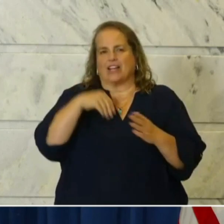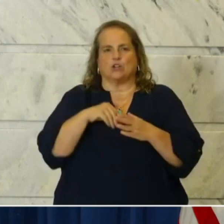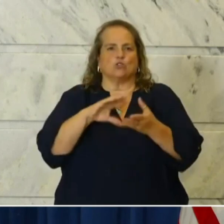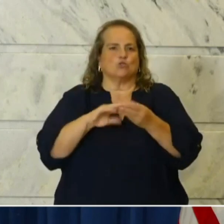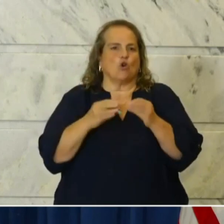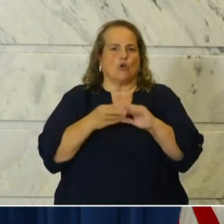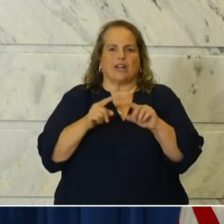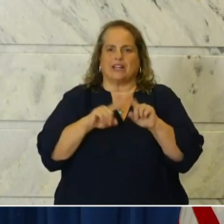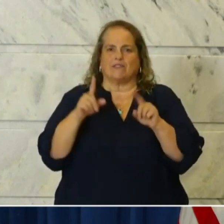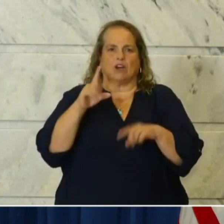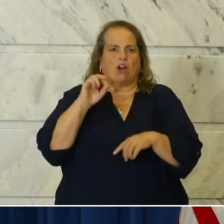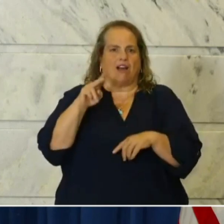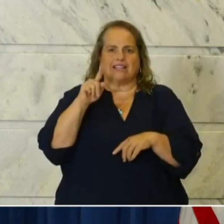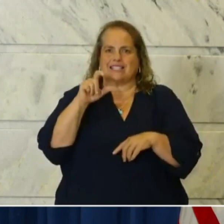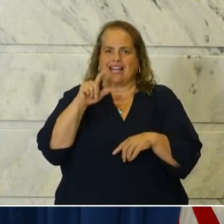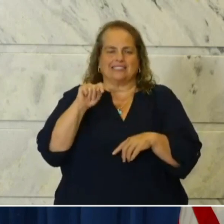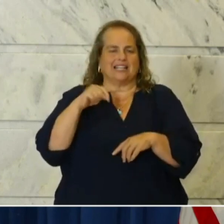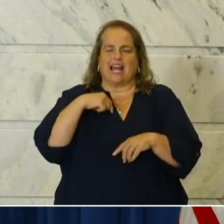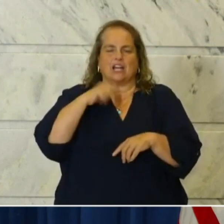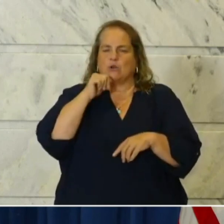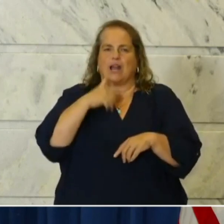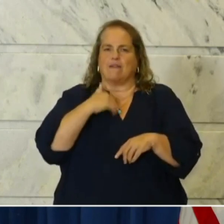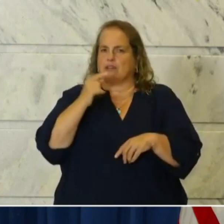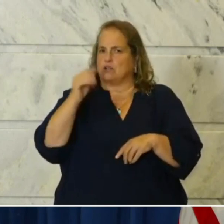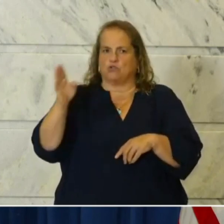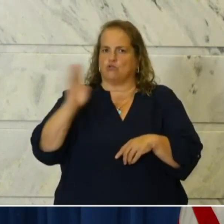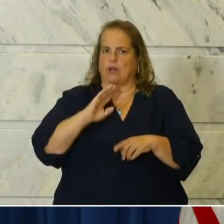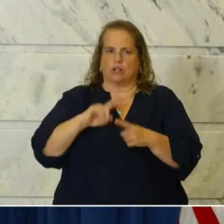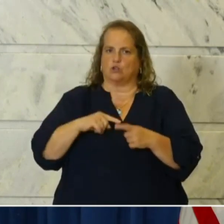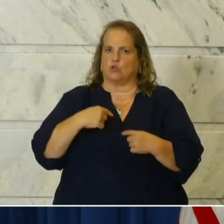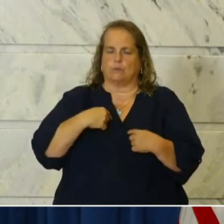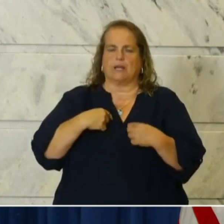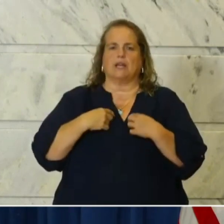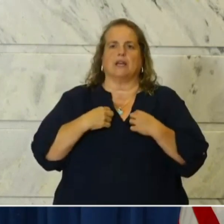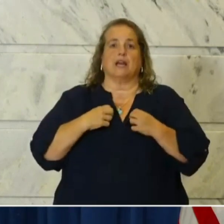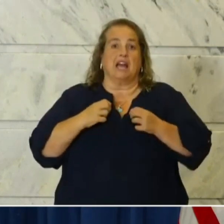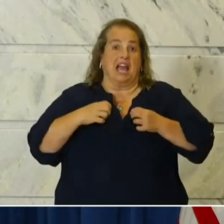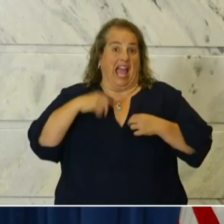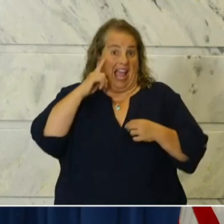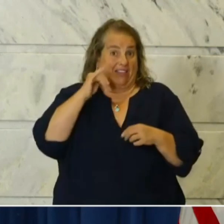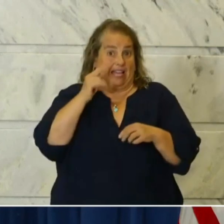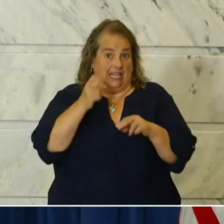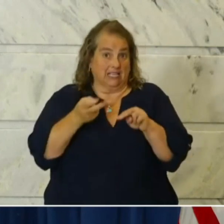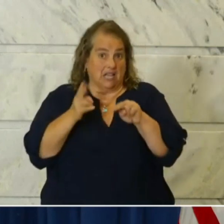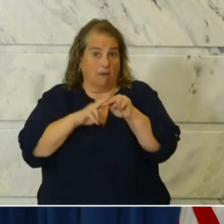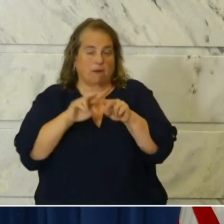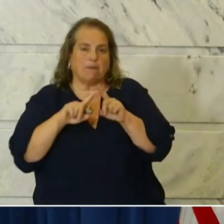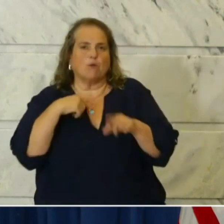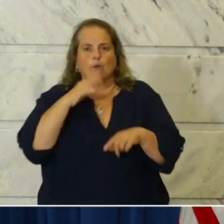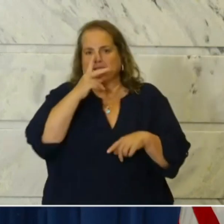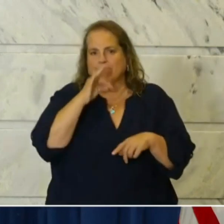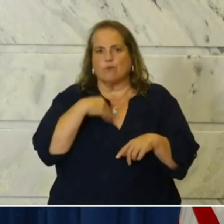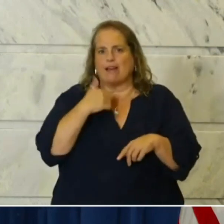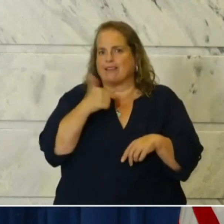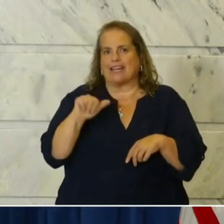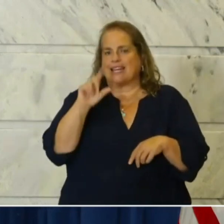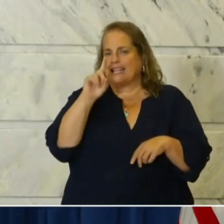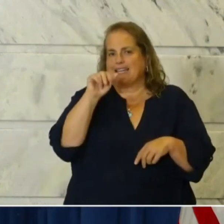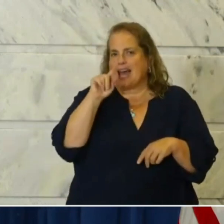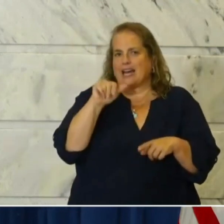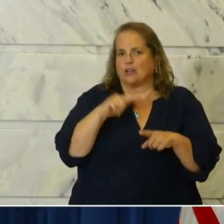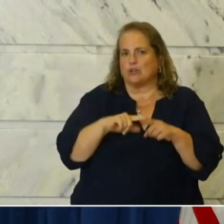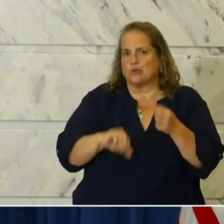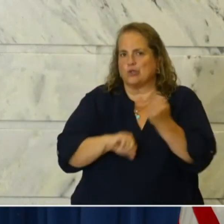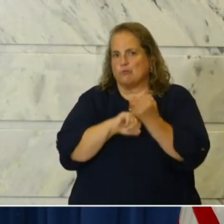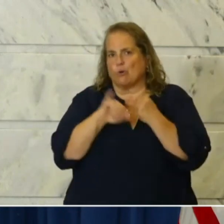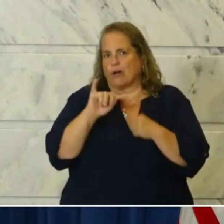different context, not getting it directly. I do think that it is up, but we will see if we have data to support it. And you